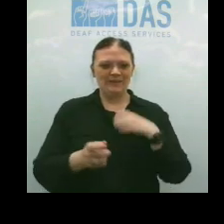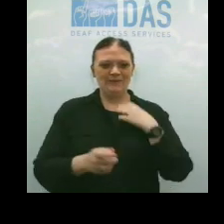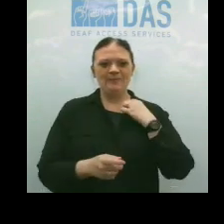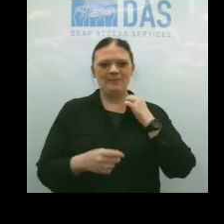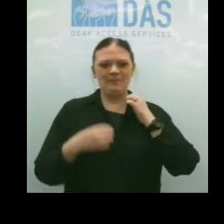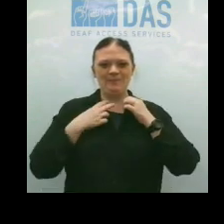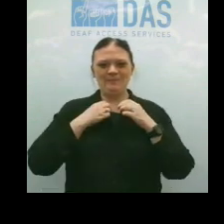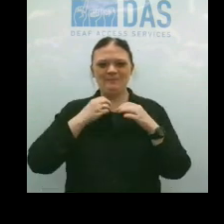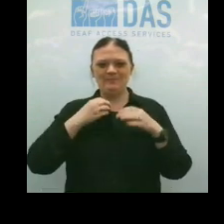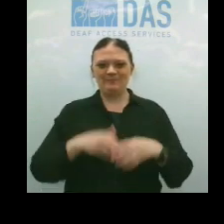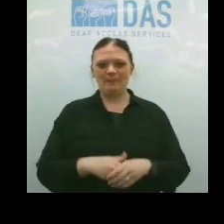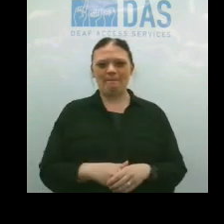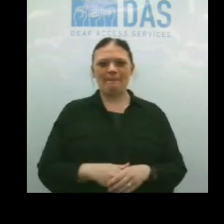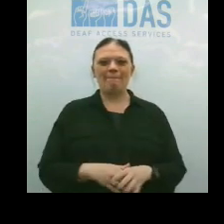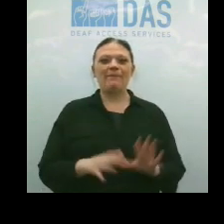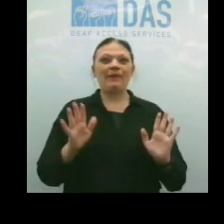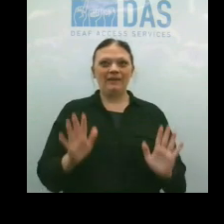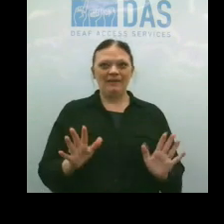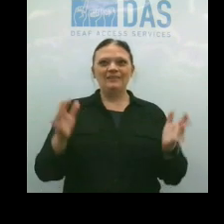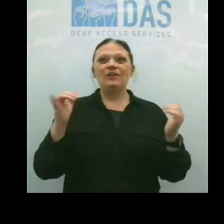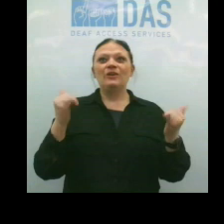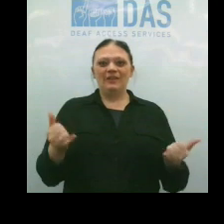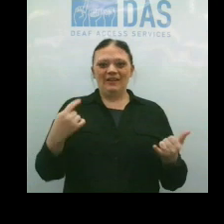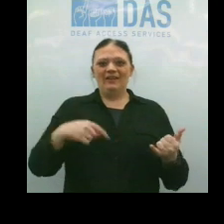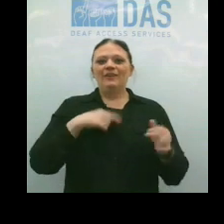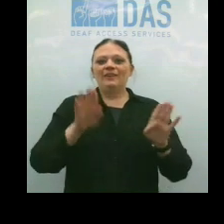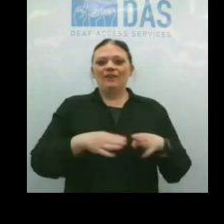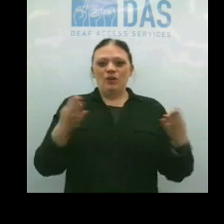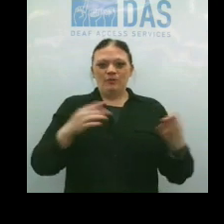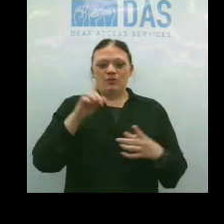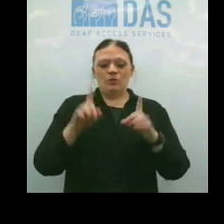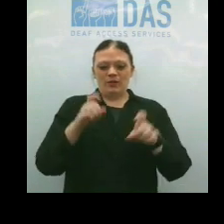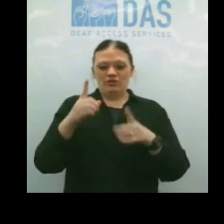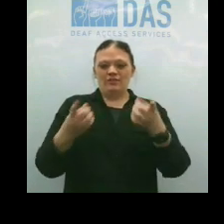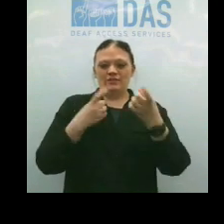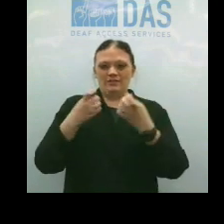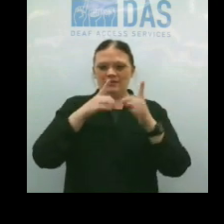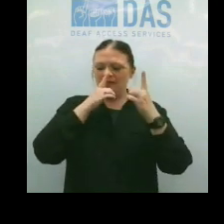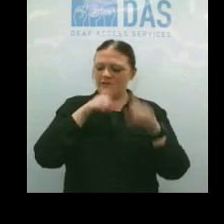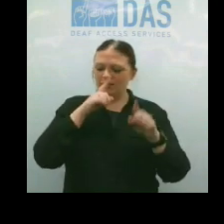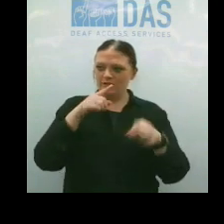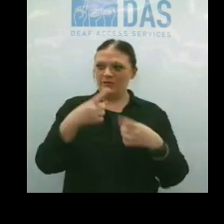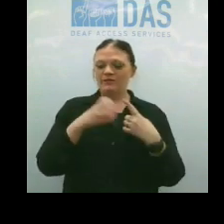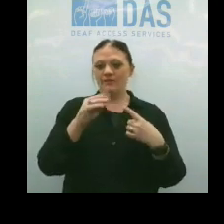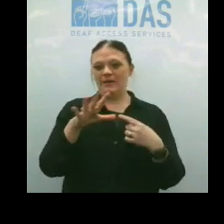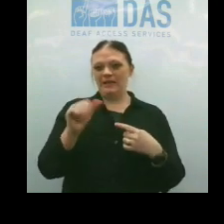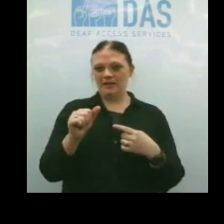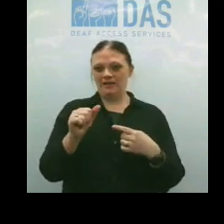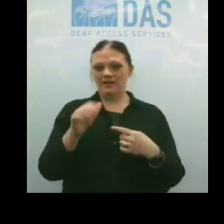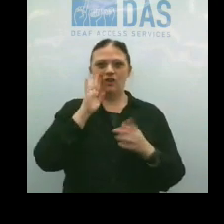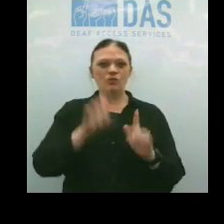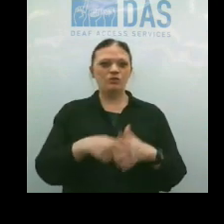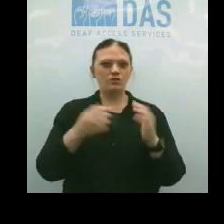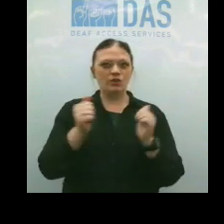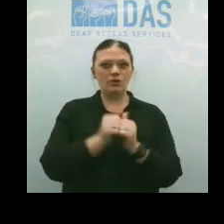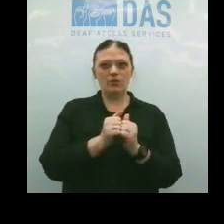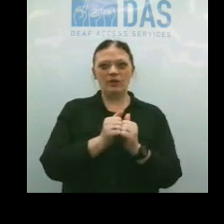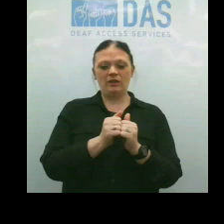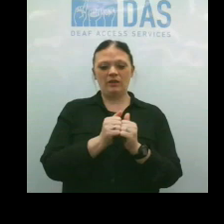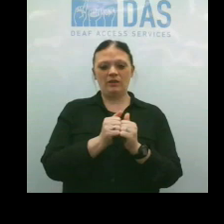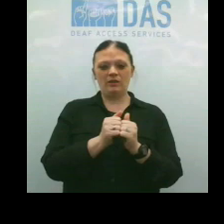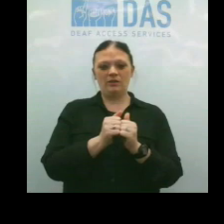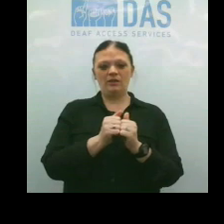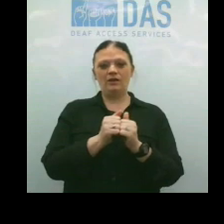But so with that, I think we can open it up to questions and answers now from the media, and we'll start. I believe